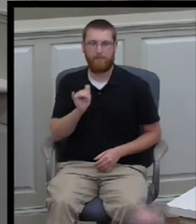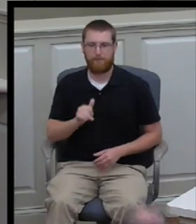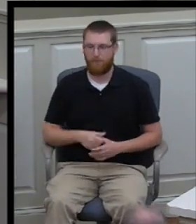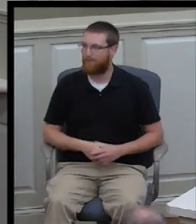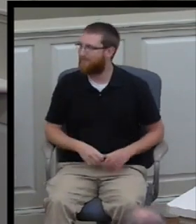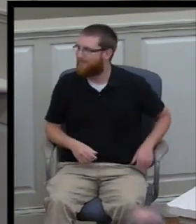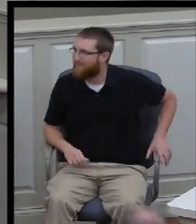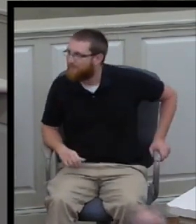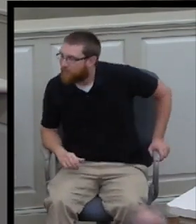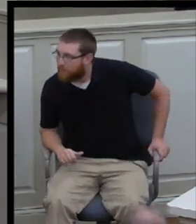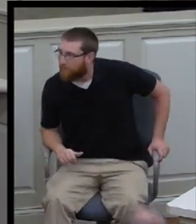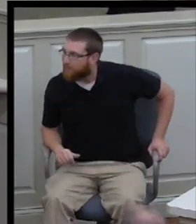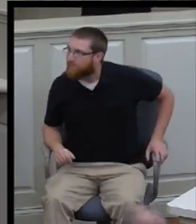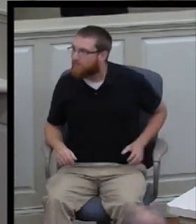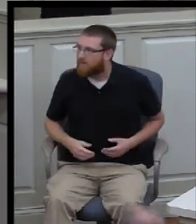Right.